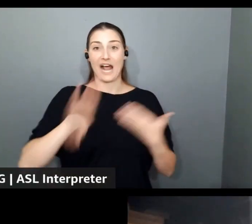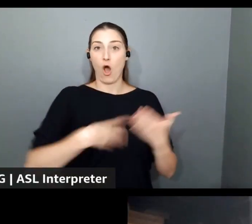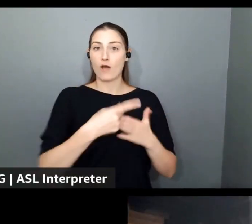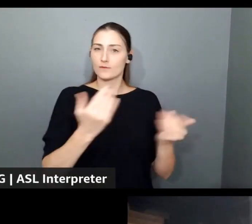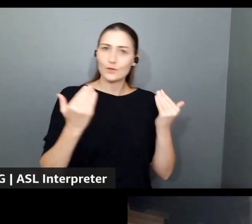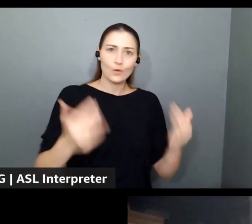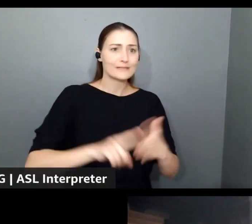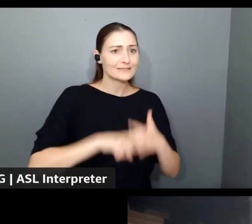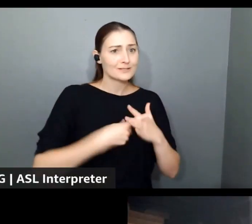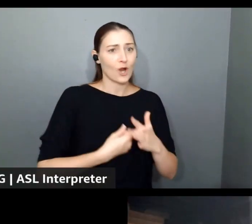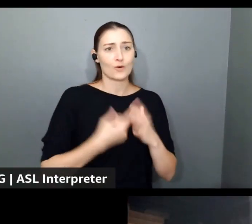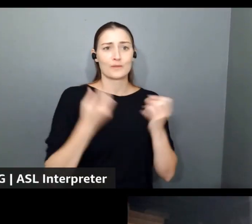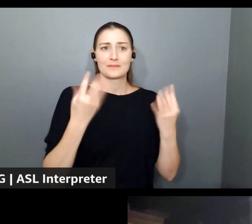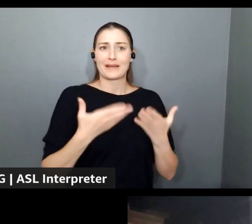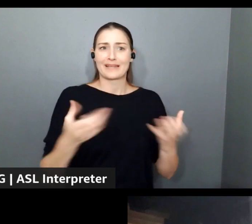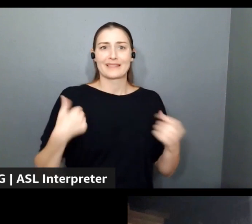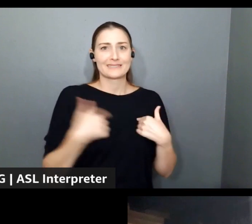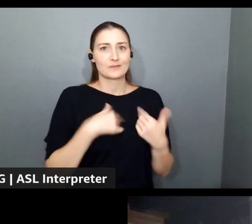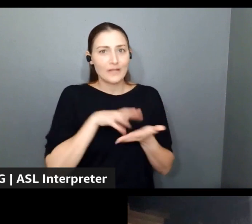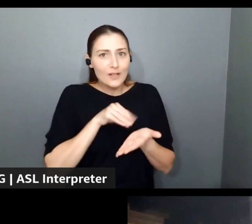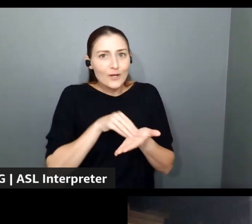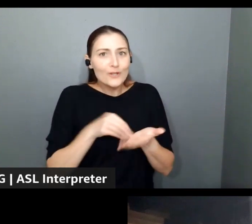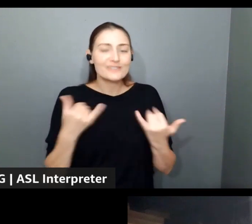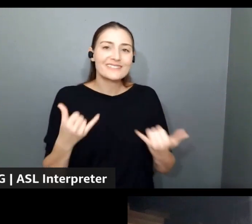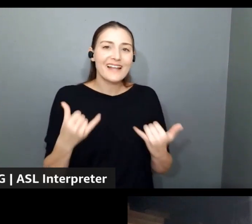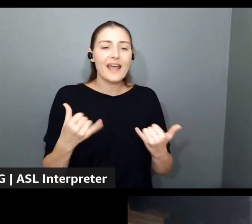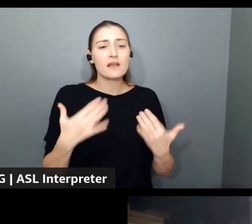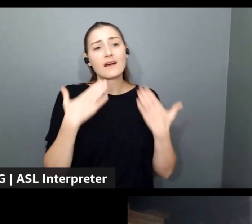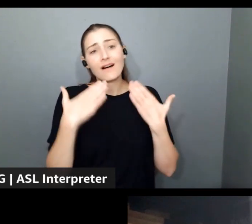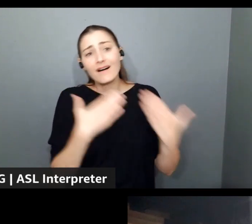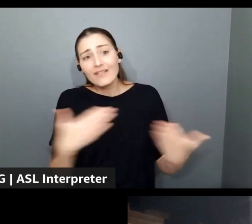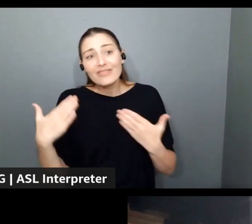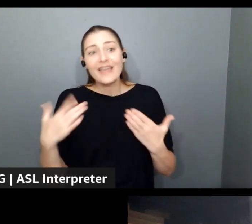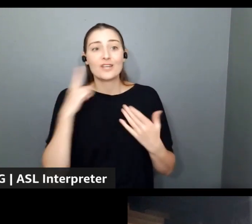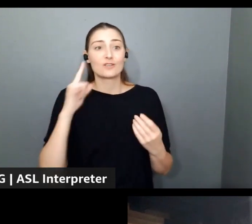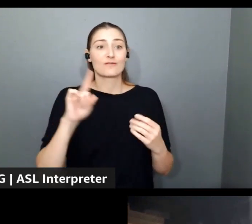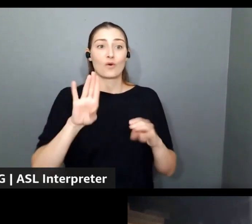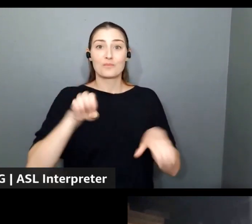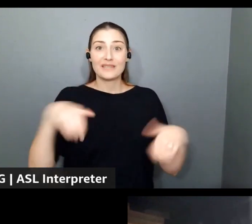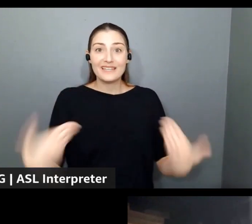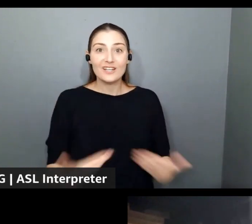with a lot of the things that we learned today. Thank you so much for being here on